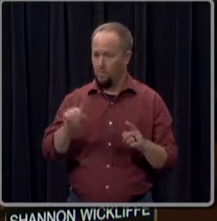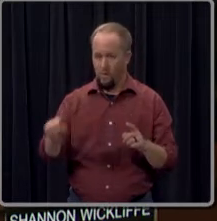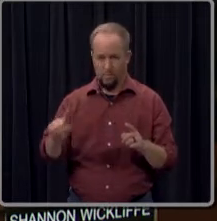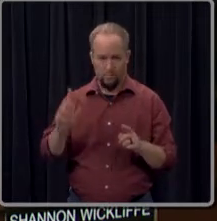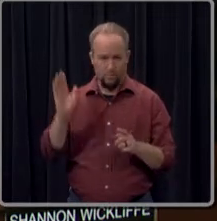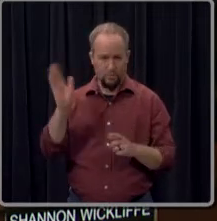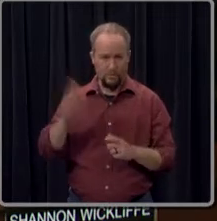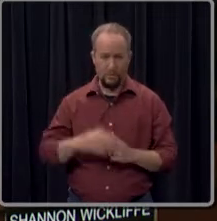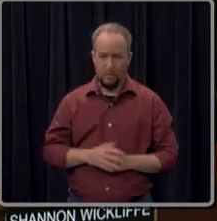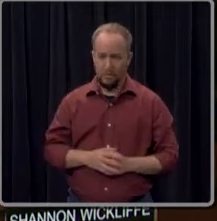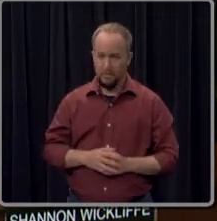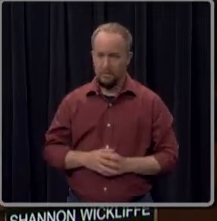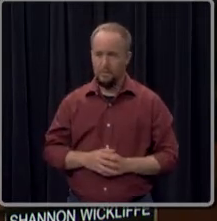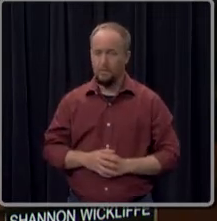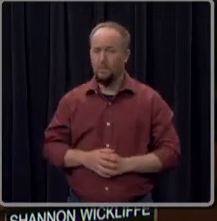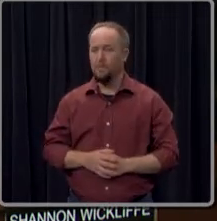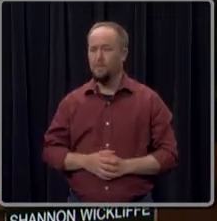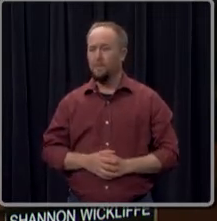presented.